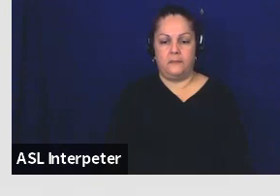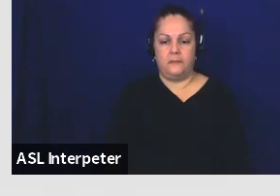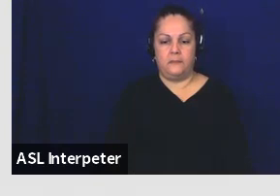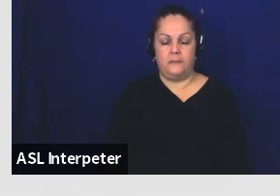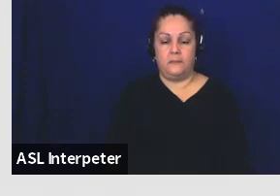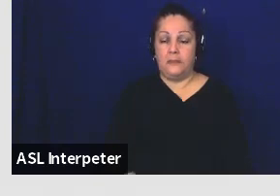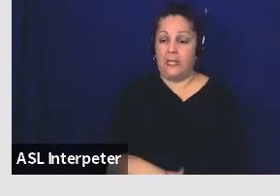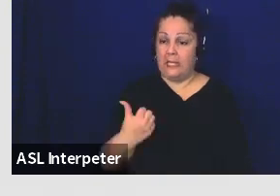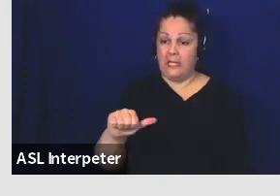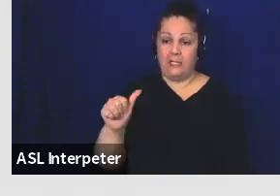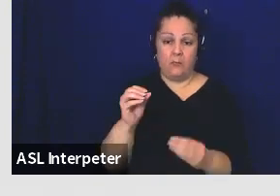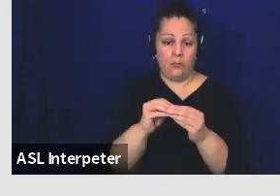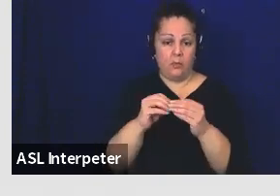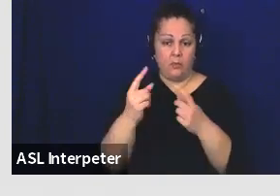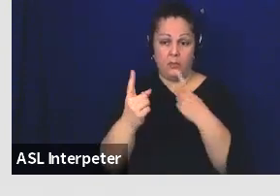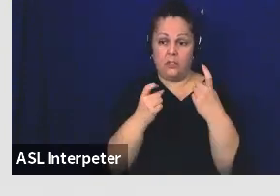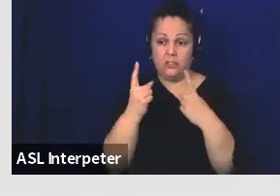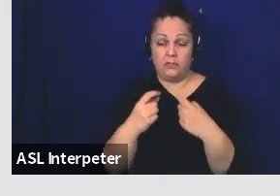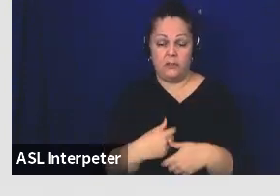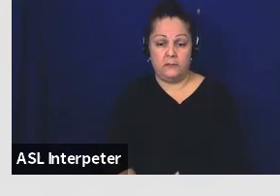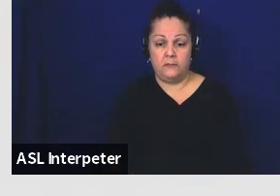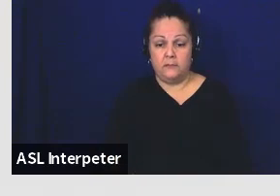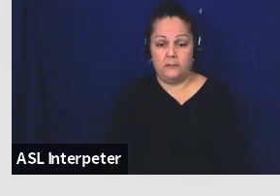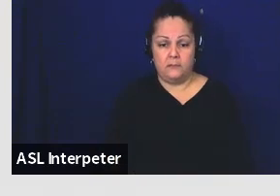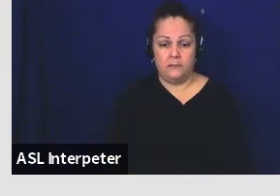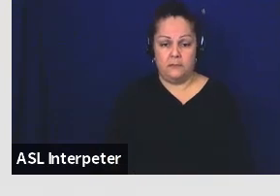Any additional questions?